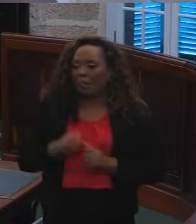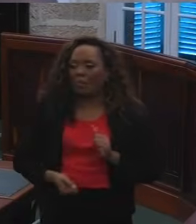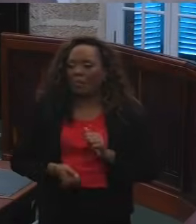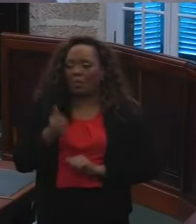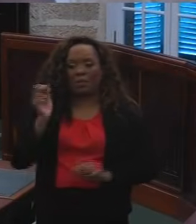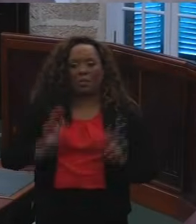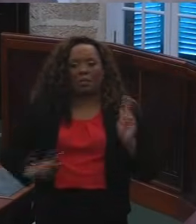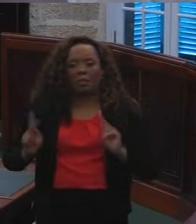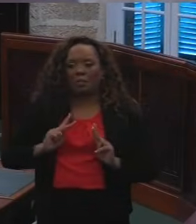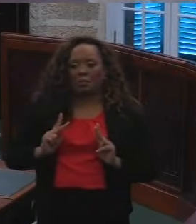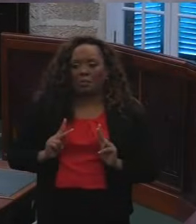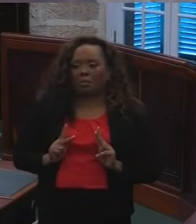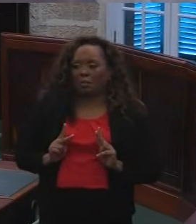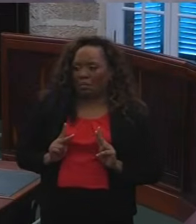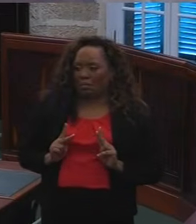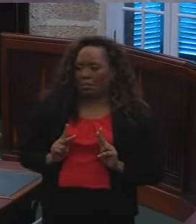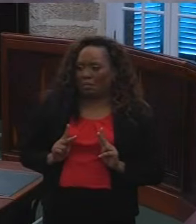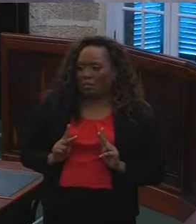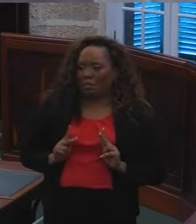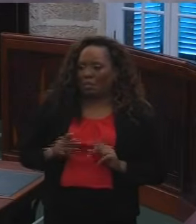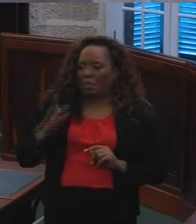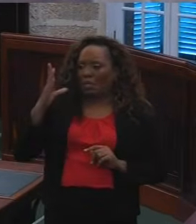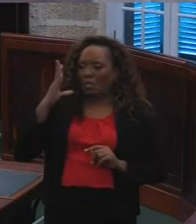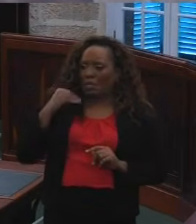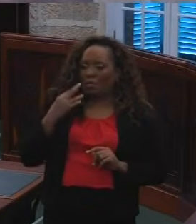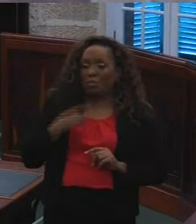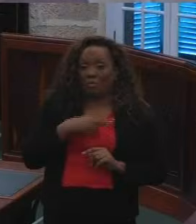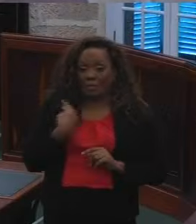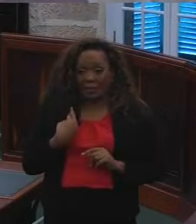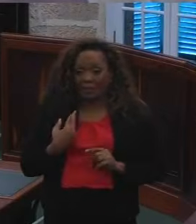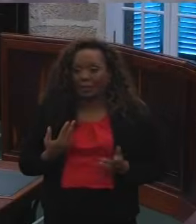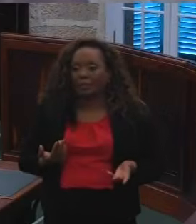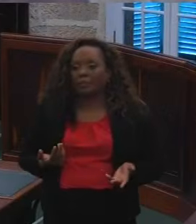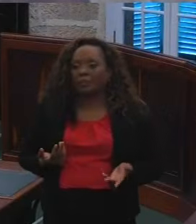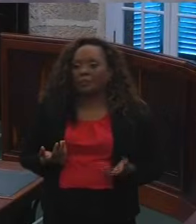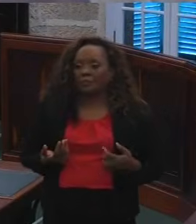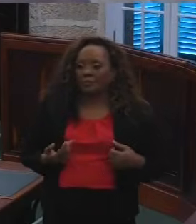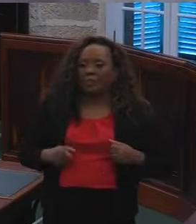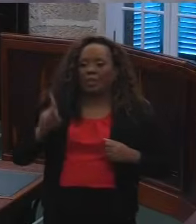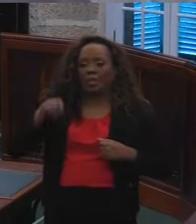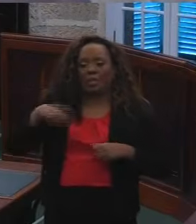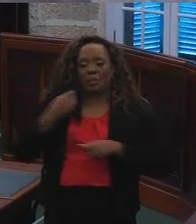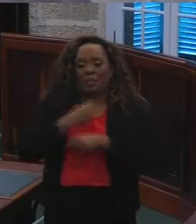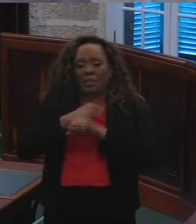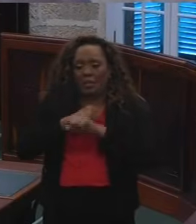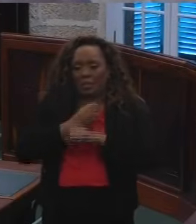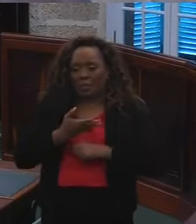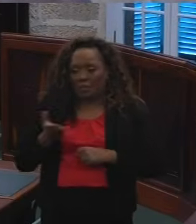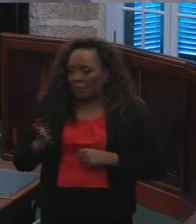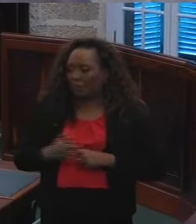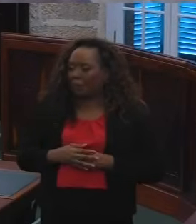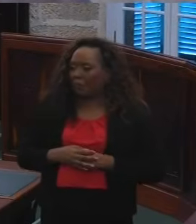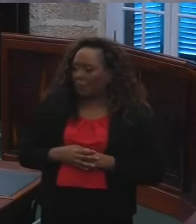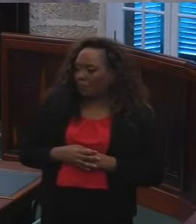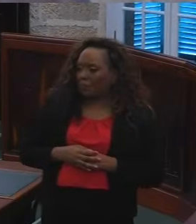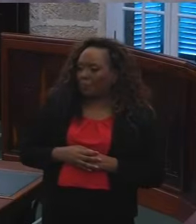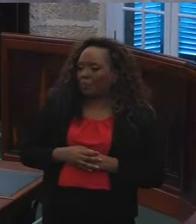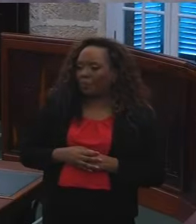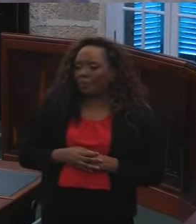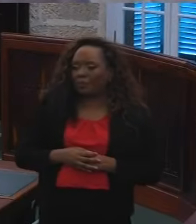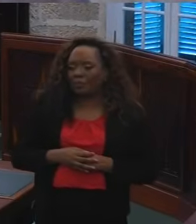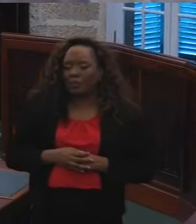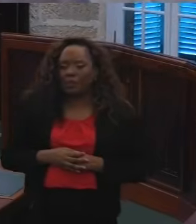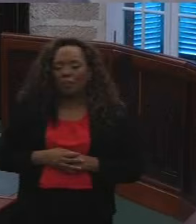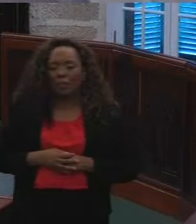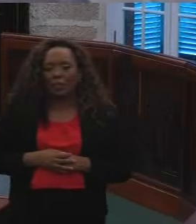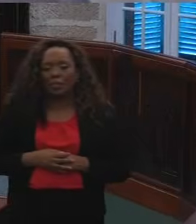risk, and in order to be able to protect and safeguard them, we are saying in this section that the authorities,